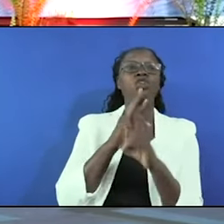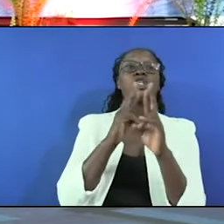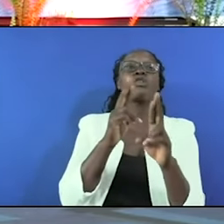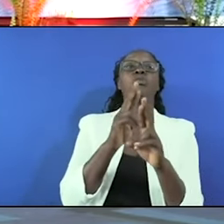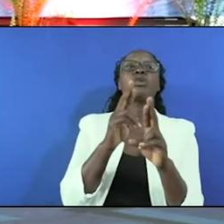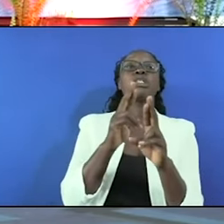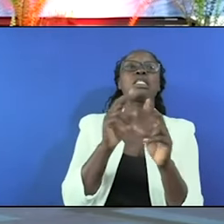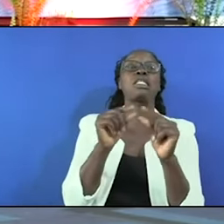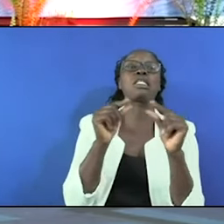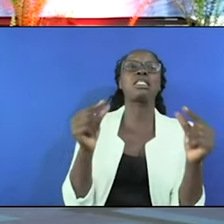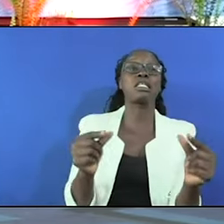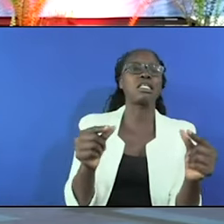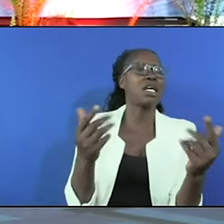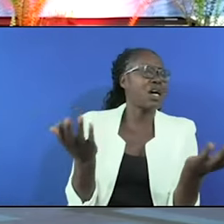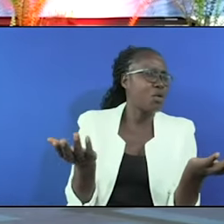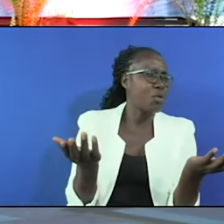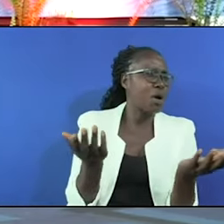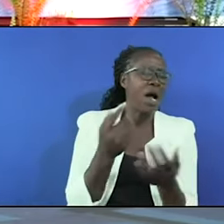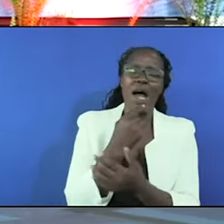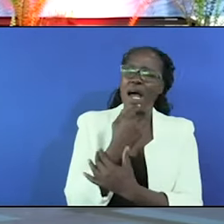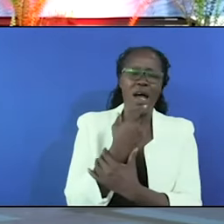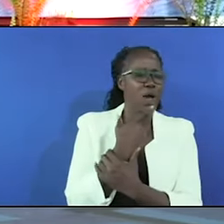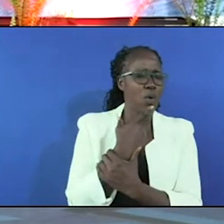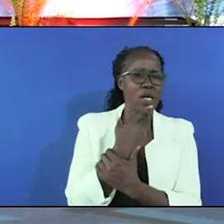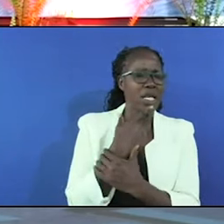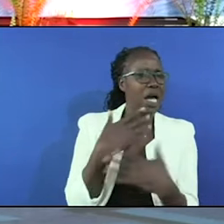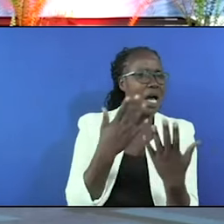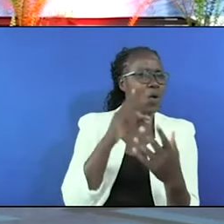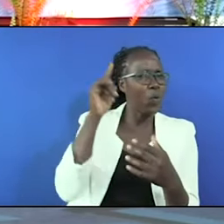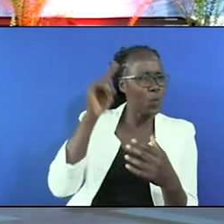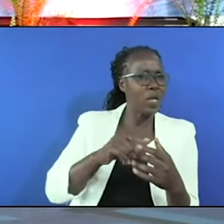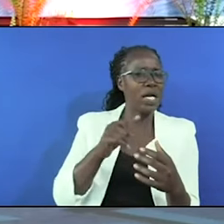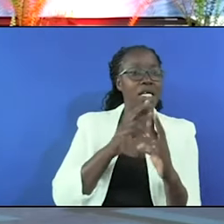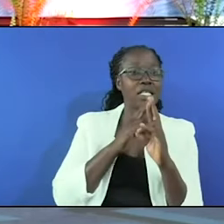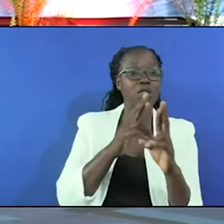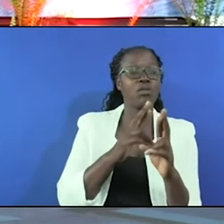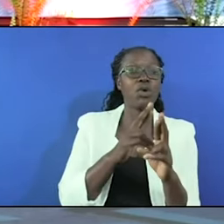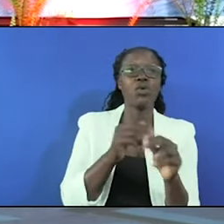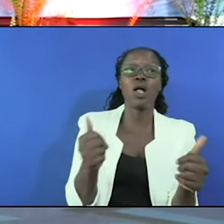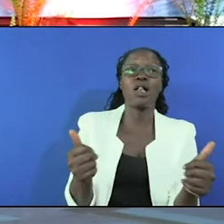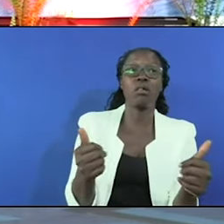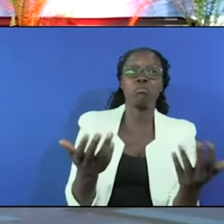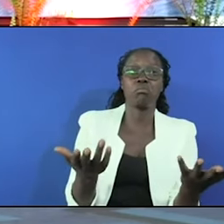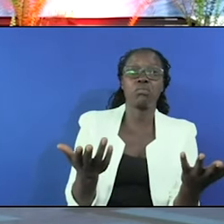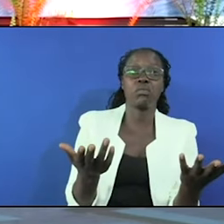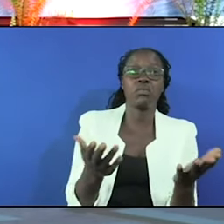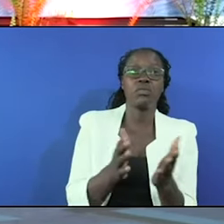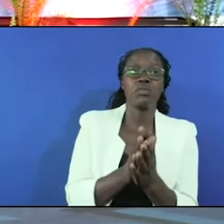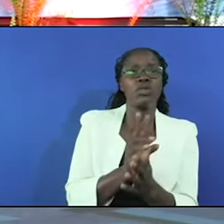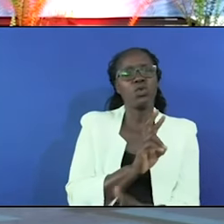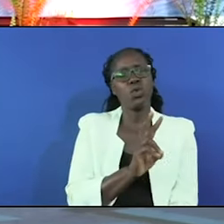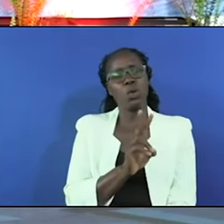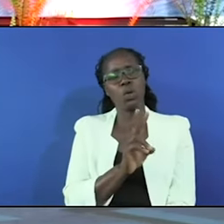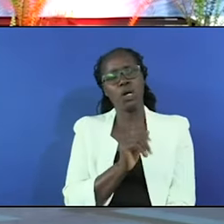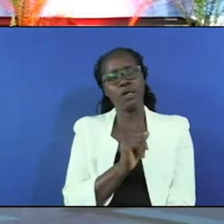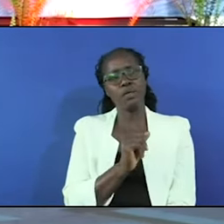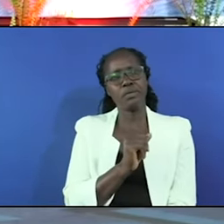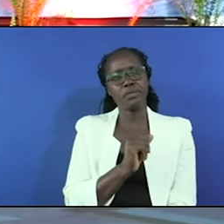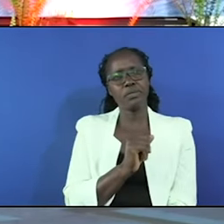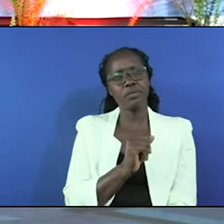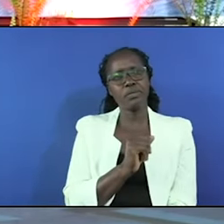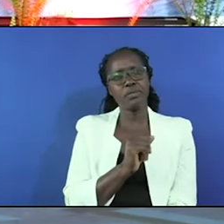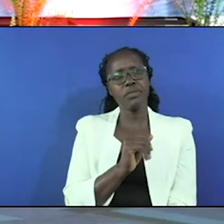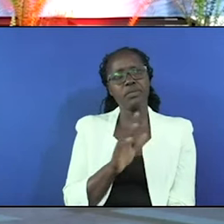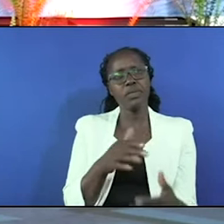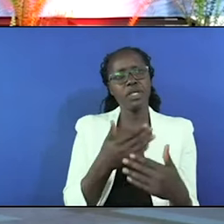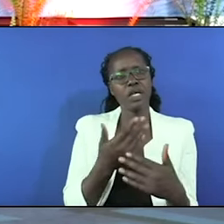kind. I wonder how we are unable to respond in kind. Look at that. Look